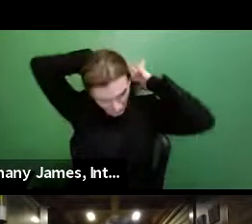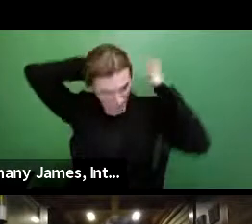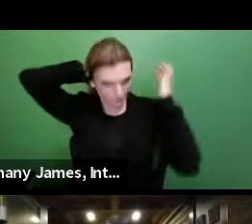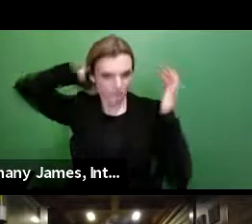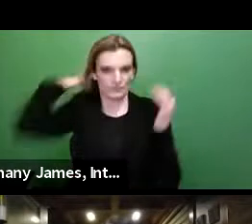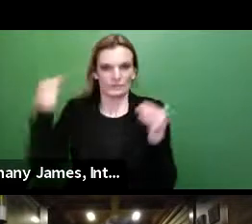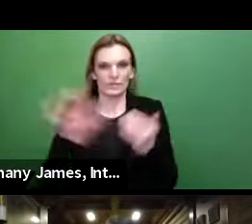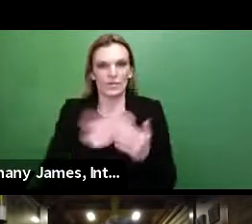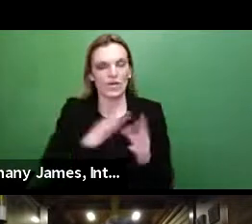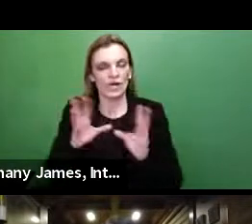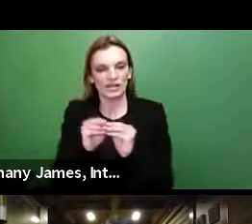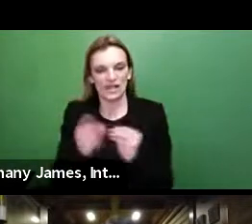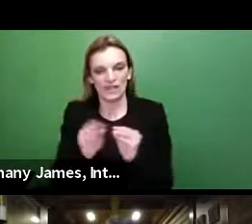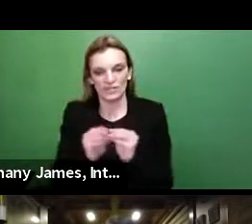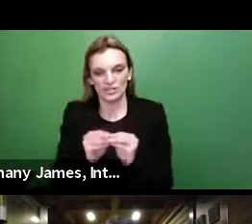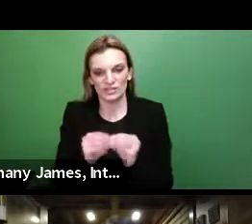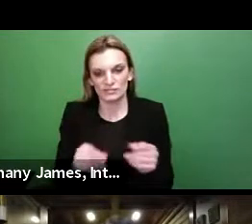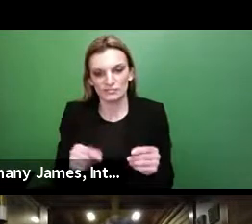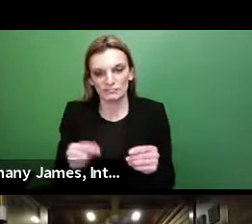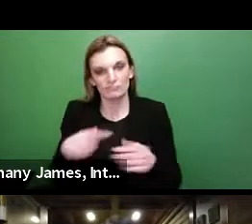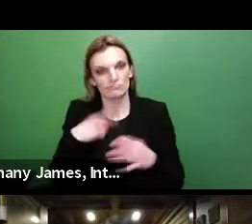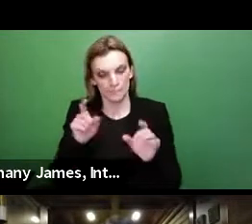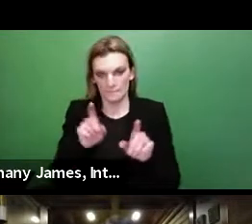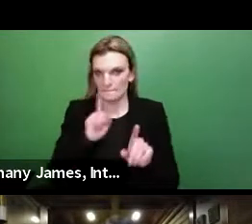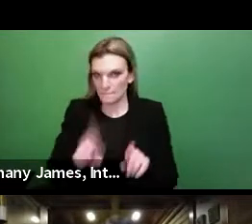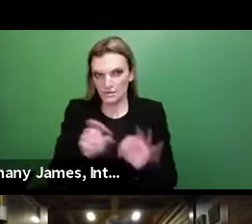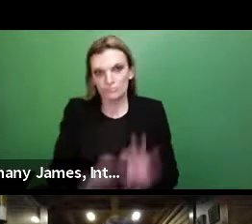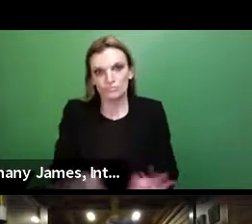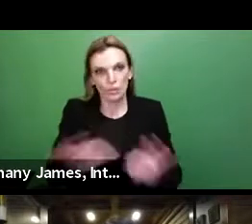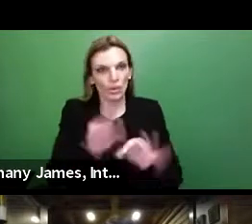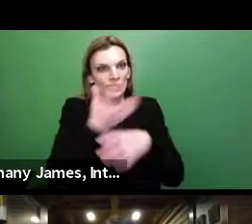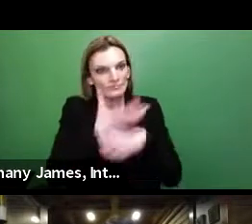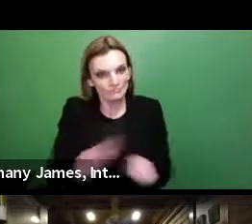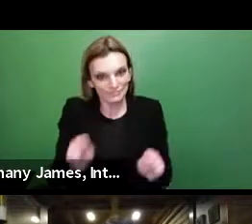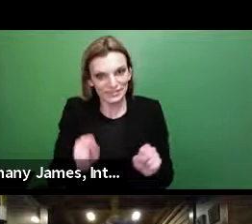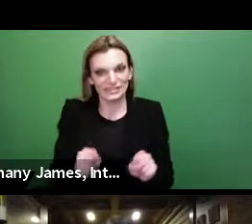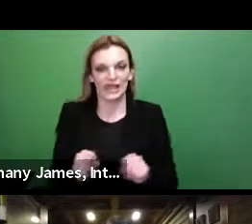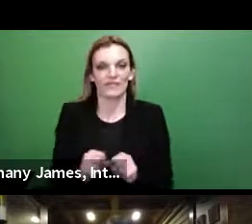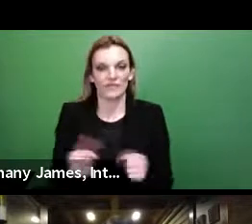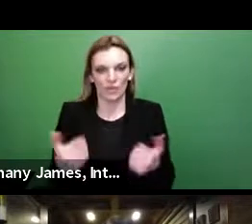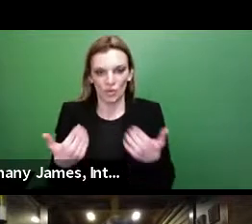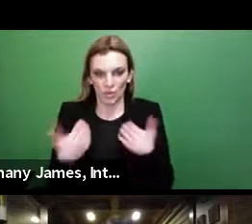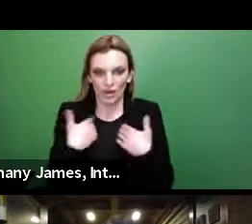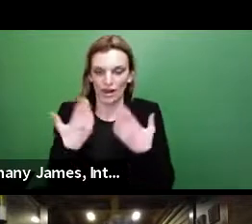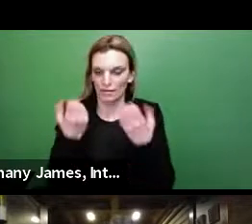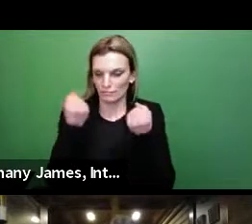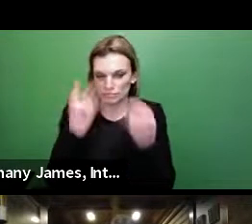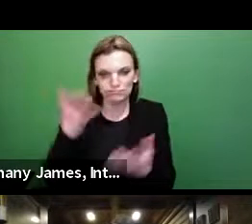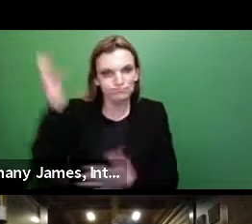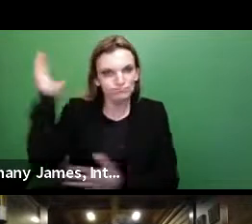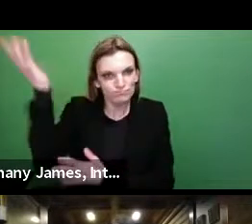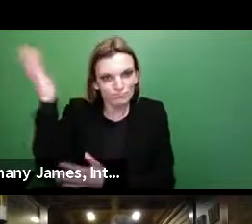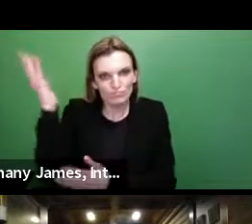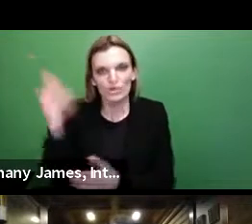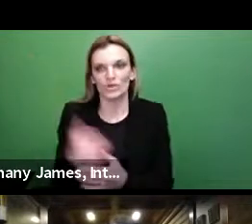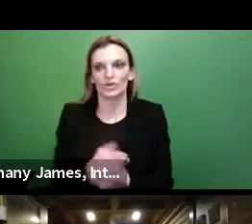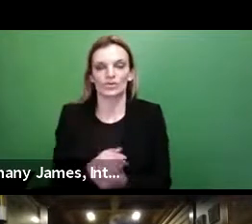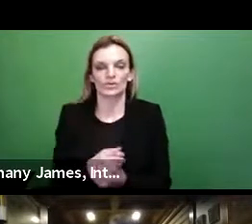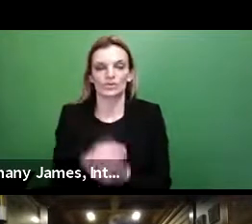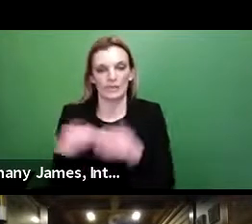in a safe, engaging way with a robust menu of resources, speakers, and peer